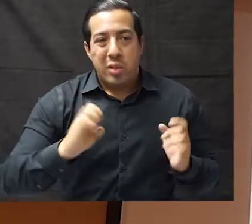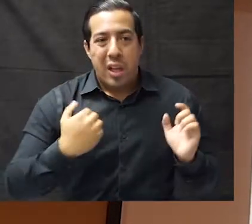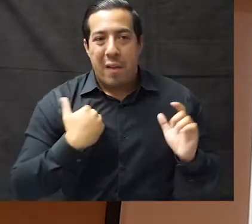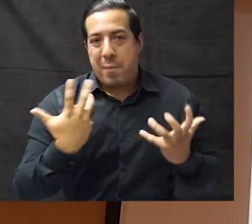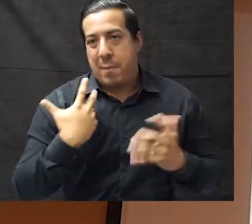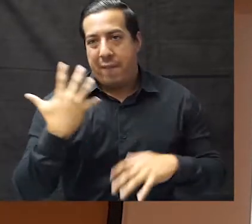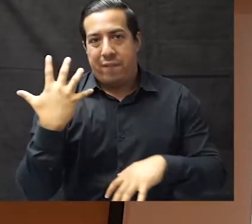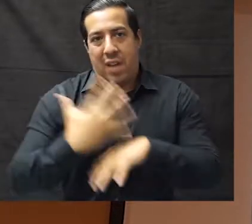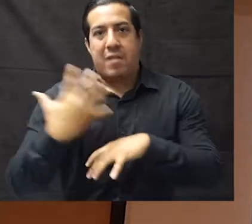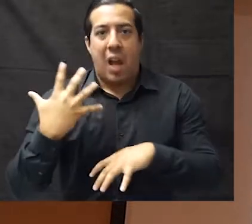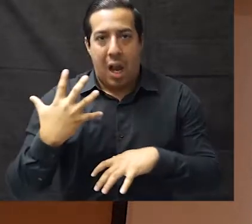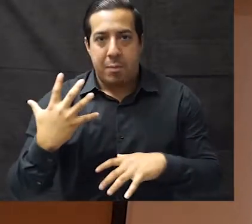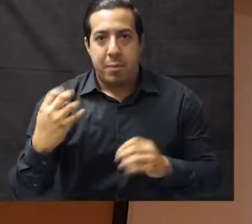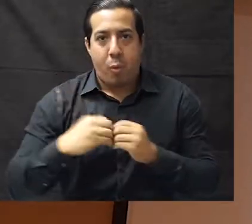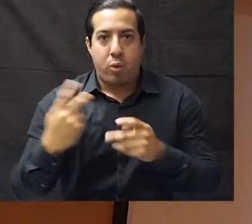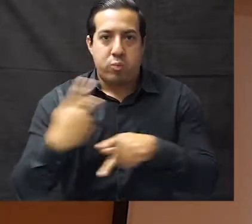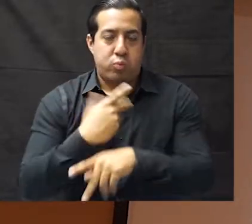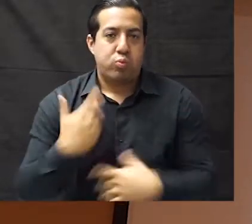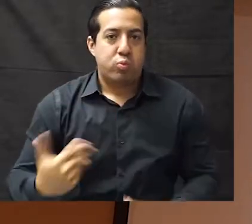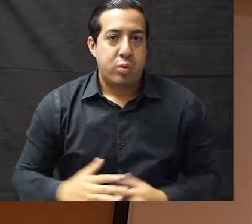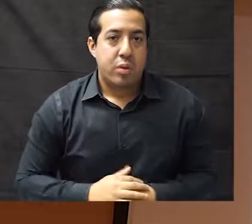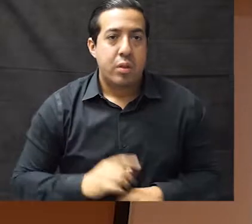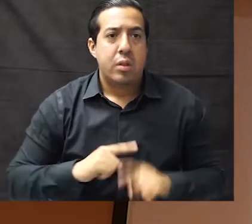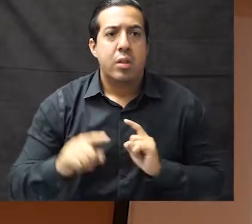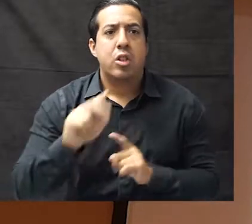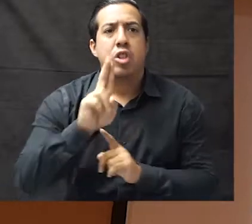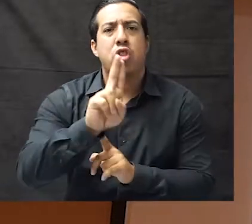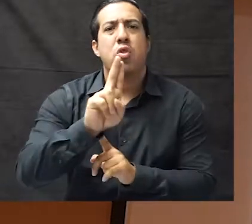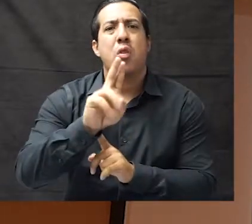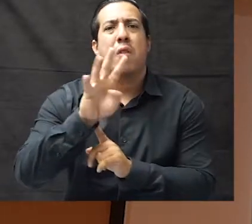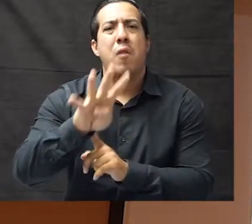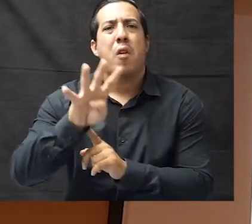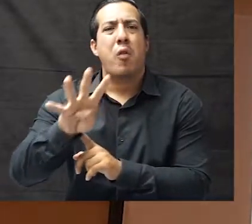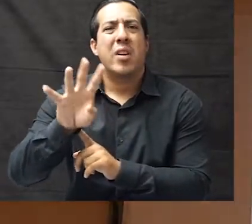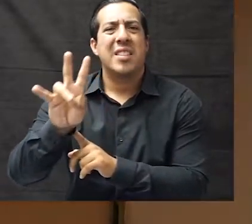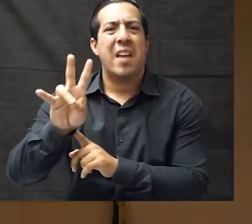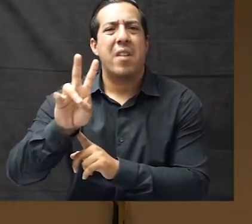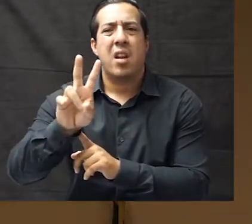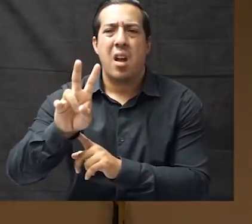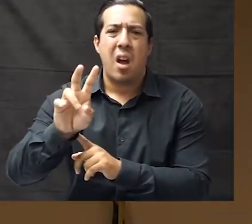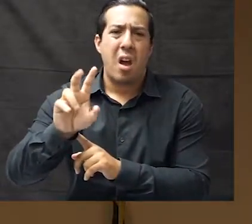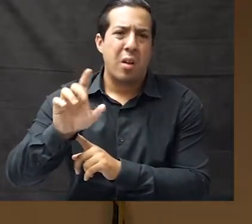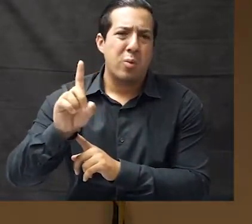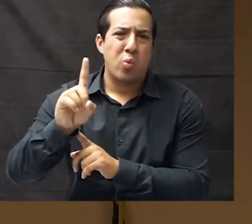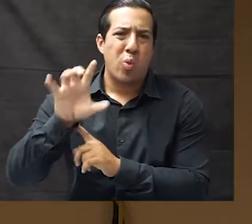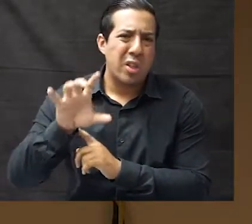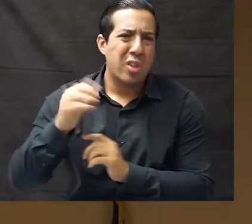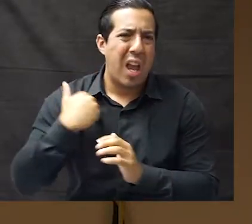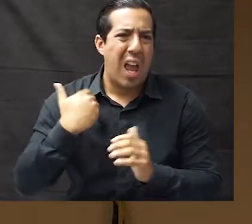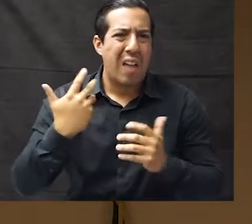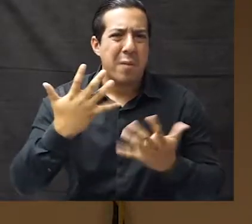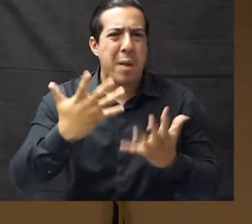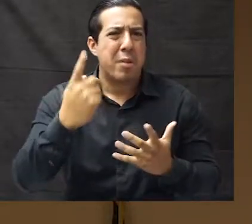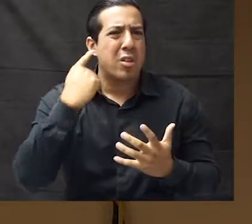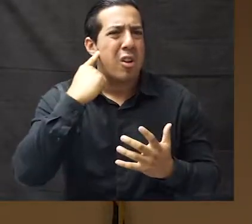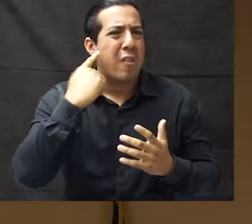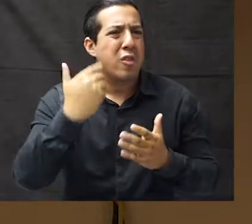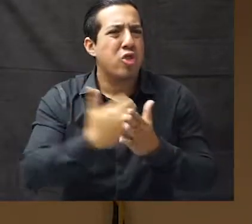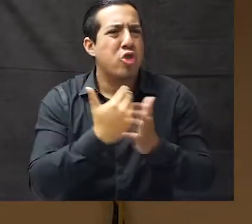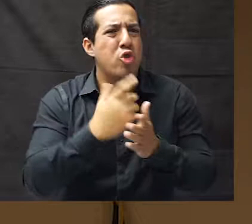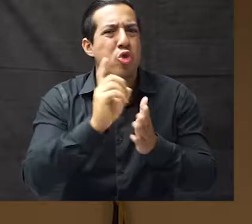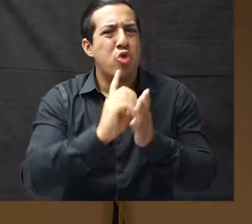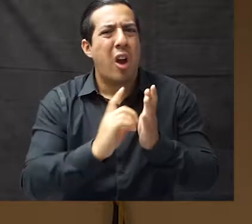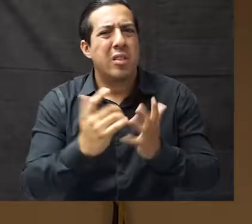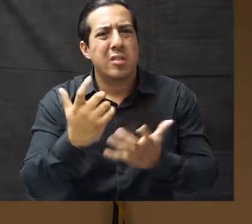a research opioid drug. It's about 7.5 times as potent as morphine. Now you get into these fentanyls, and there's a bunch of